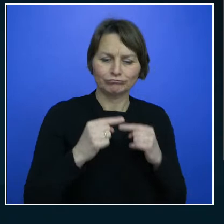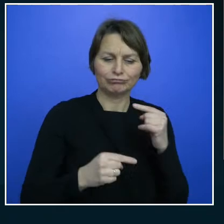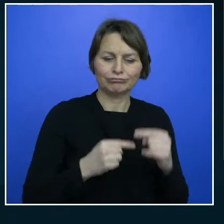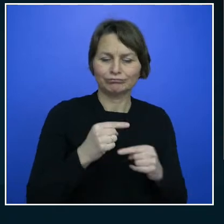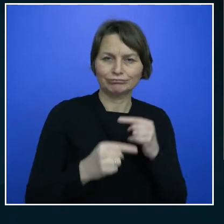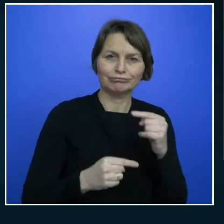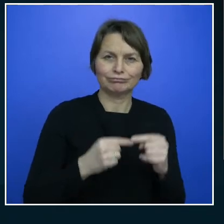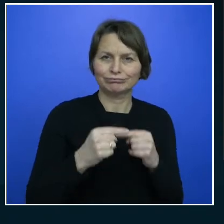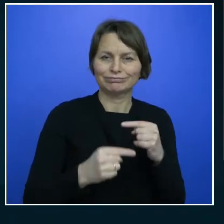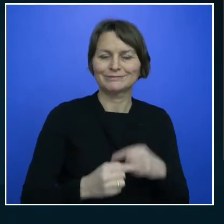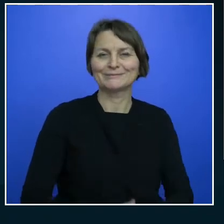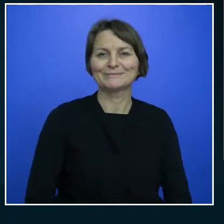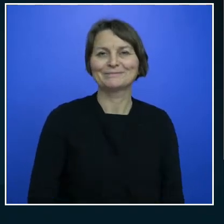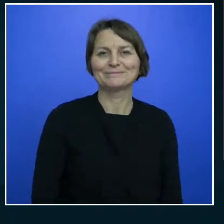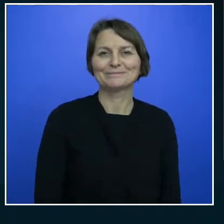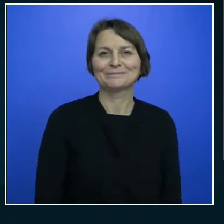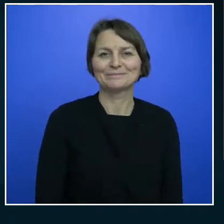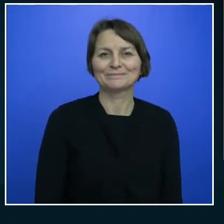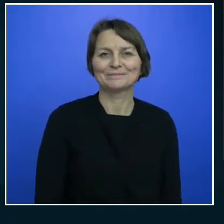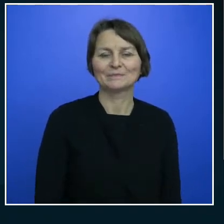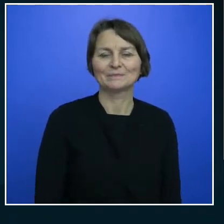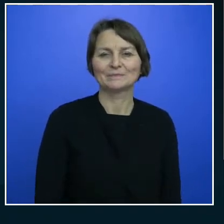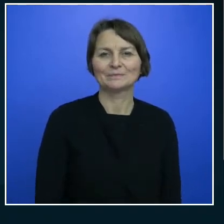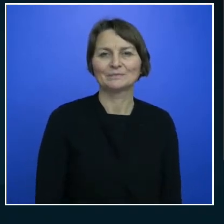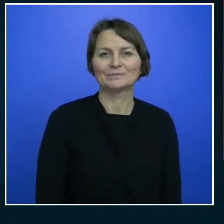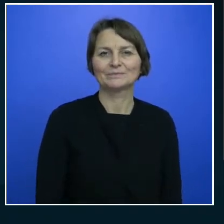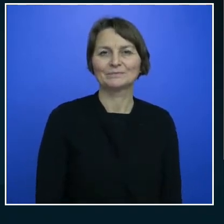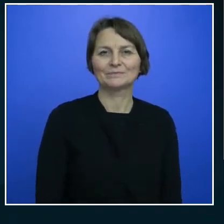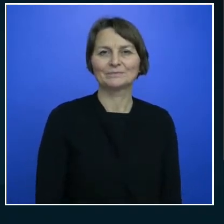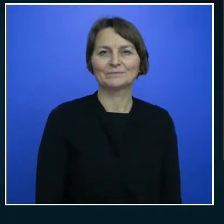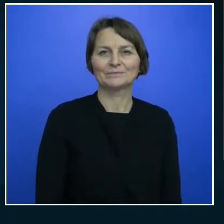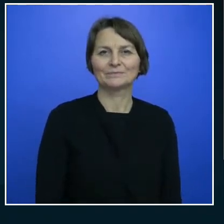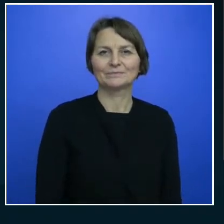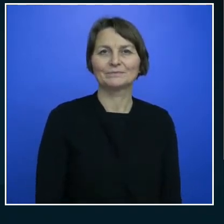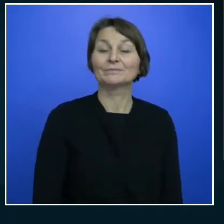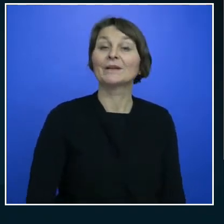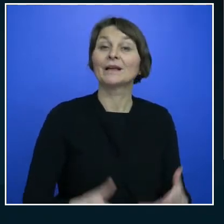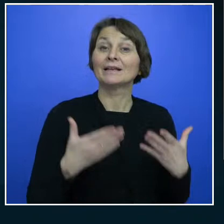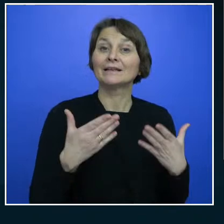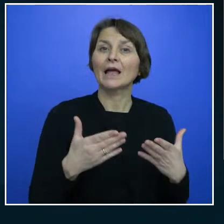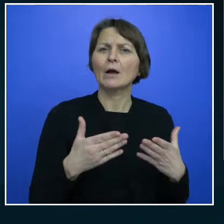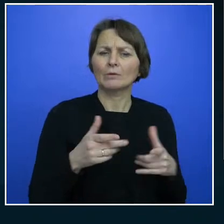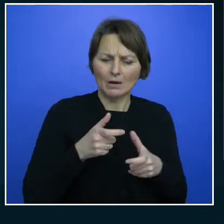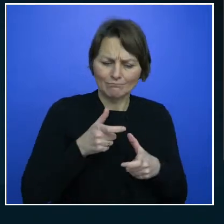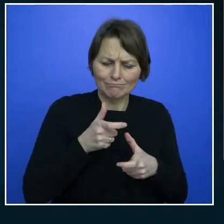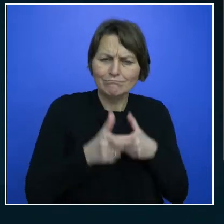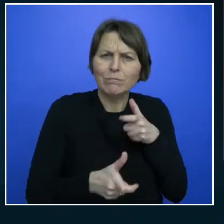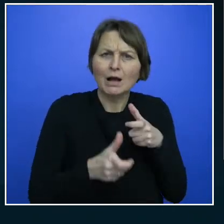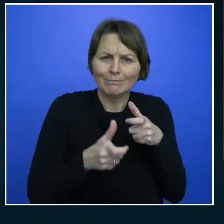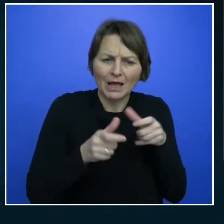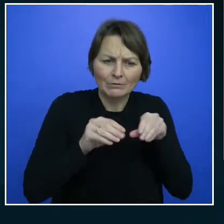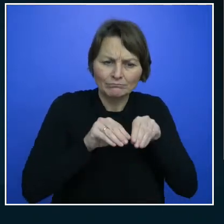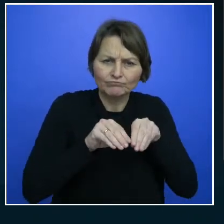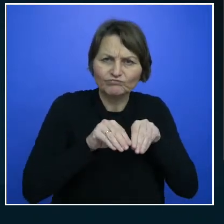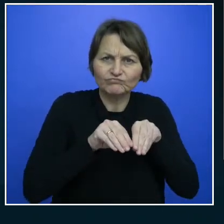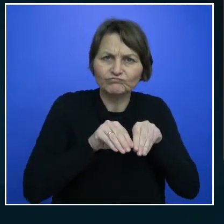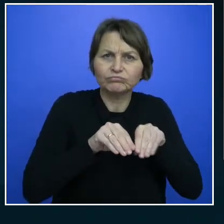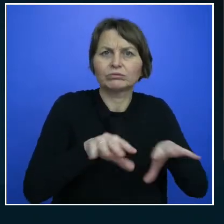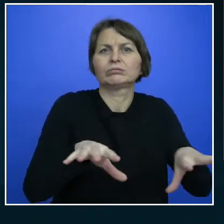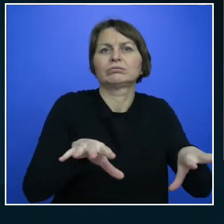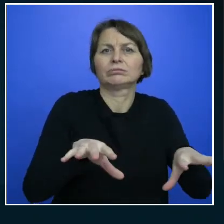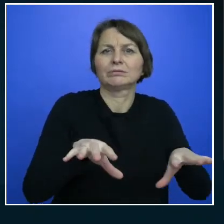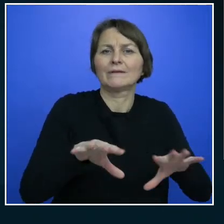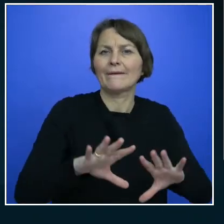Analyzing. Then we can go to the release pipeline. So it will see that